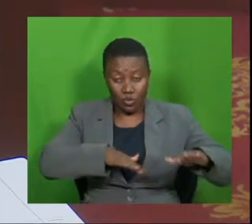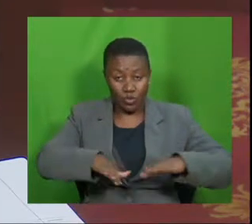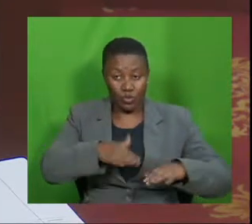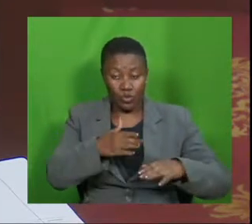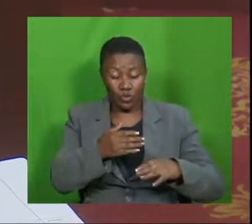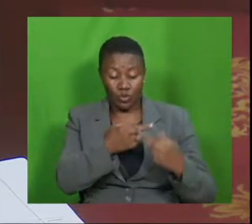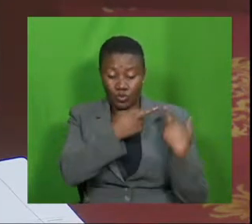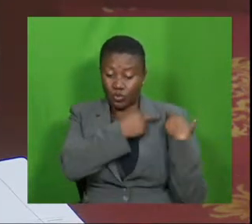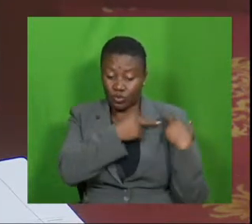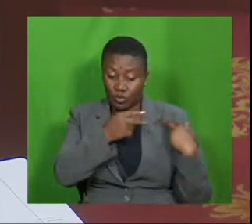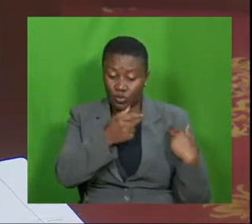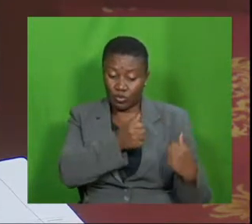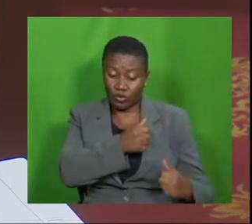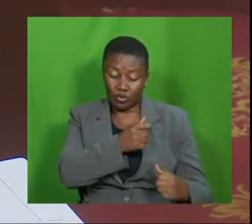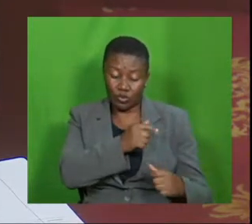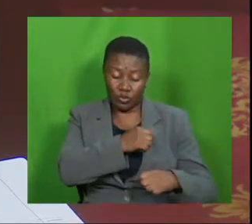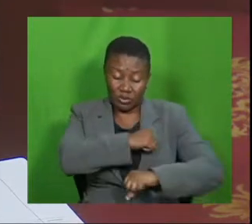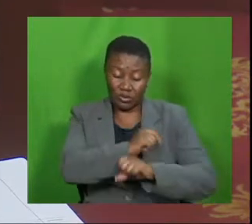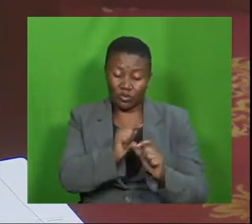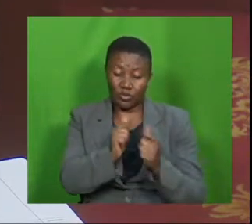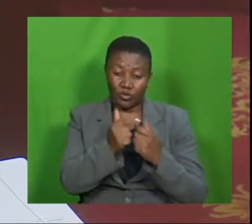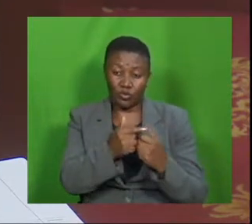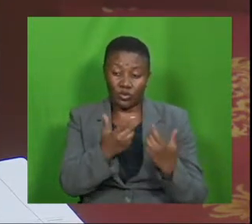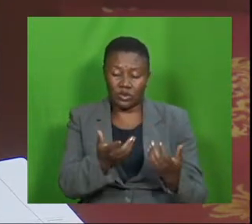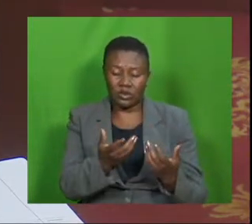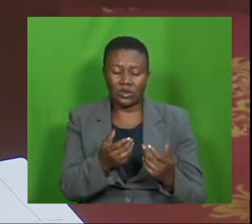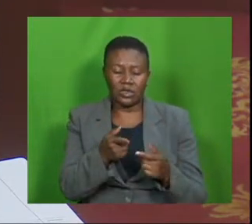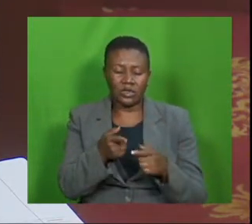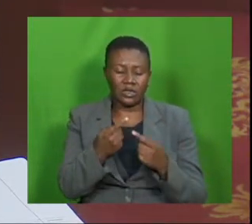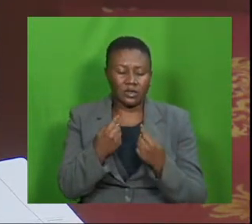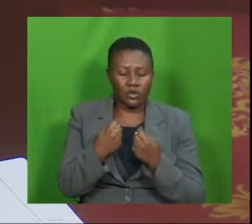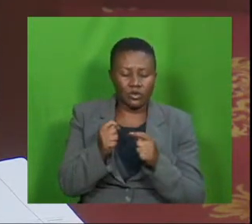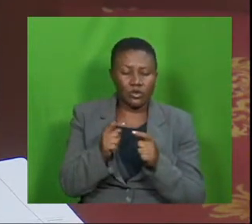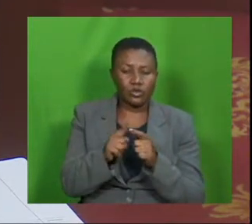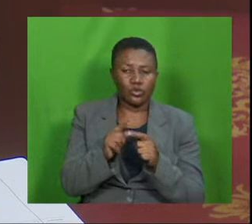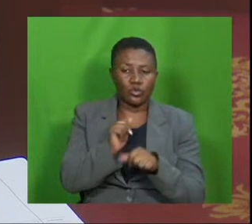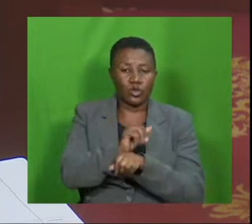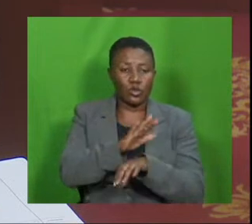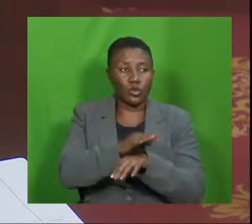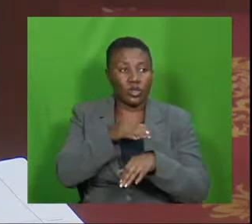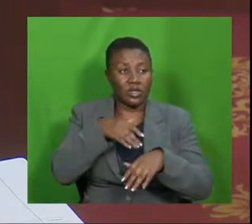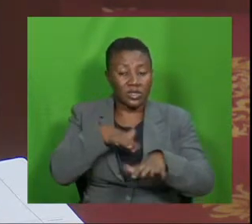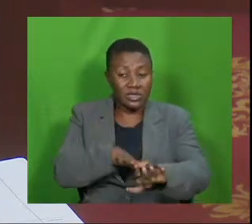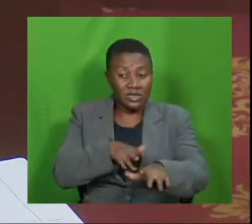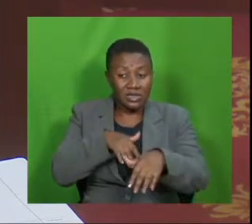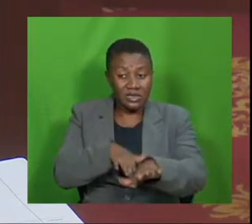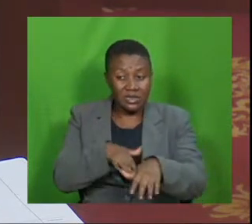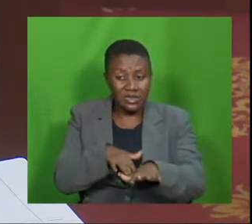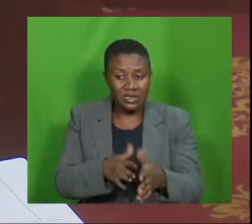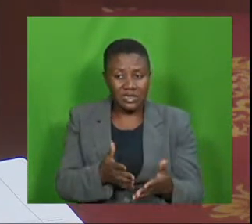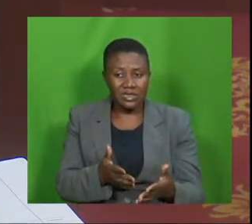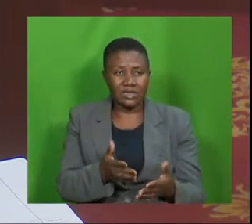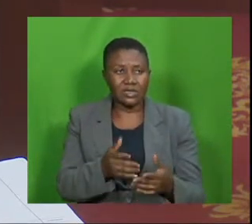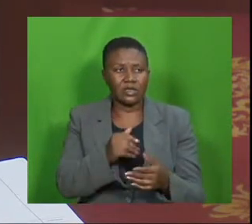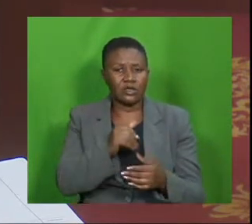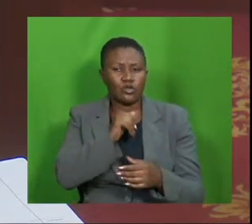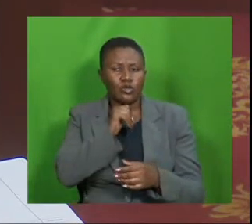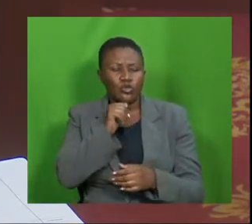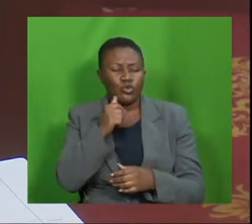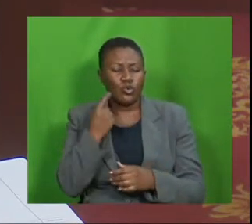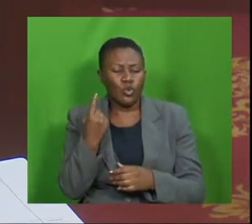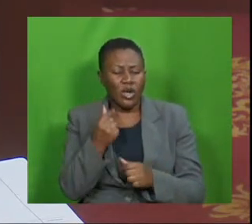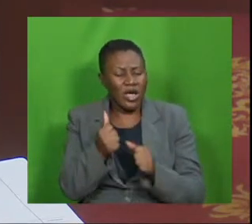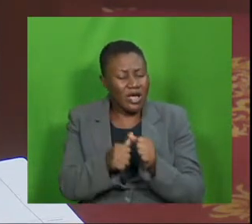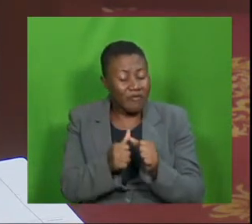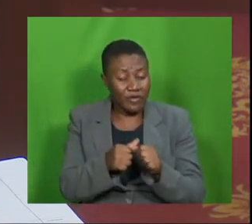the enforcement units are doing sea patrols. Just that it's not regular.